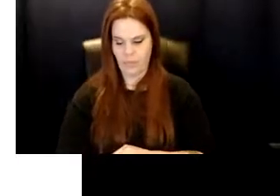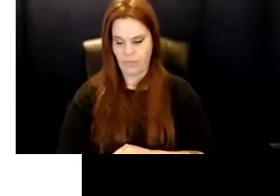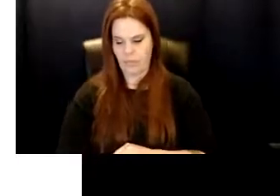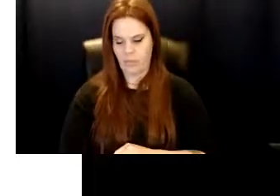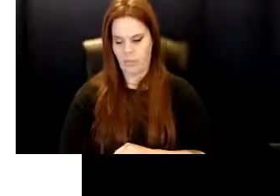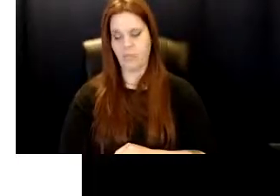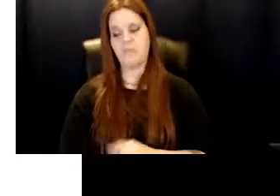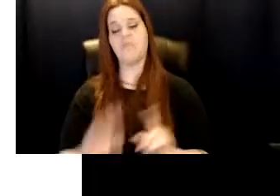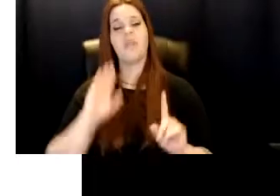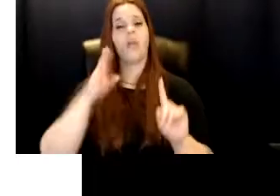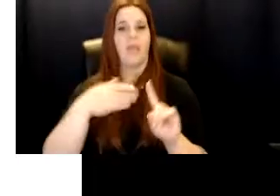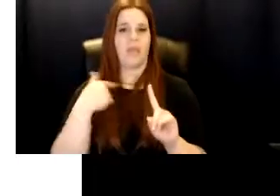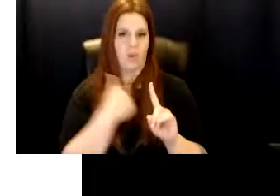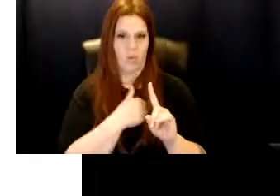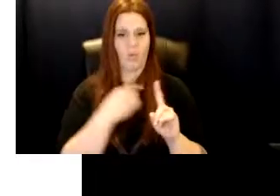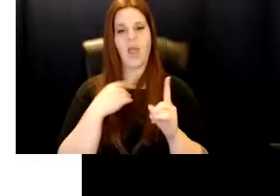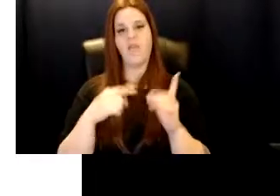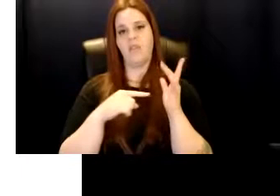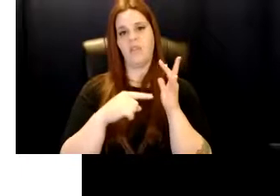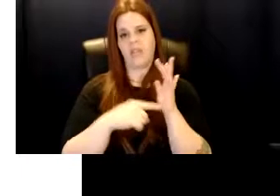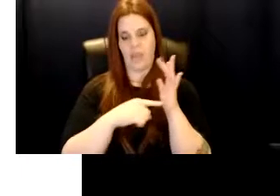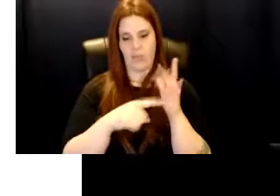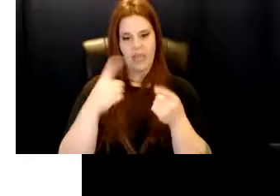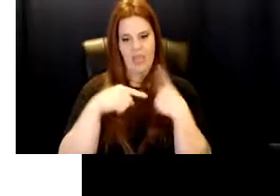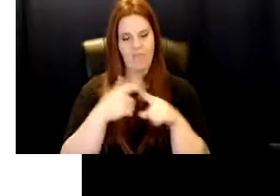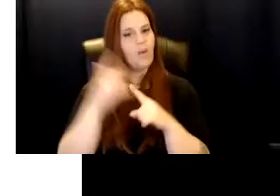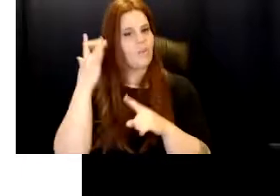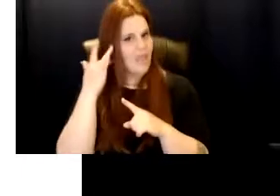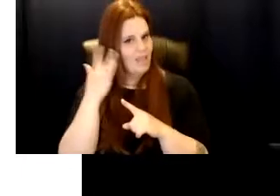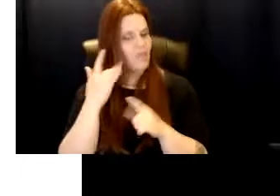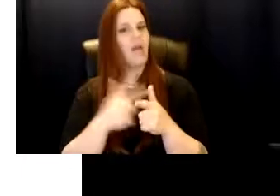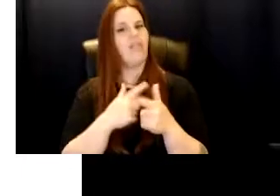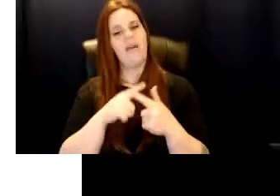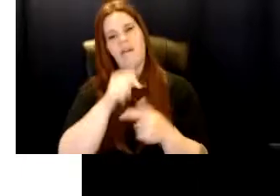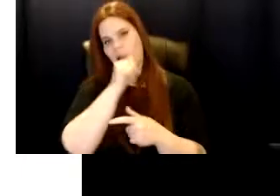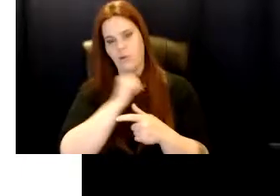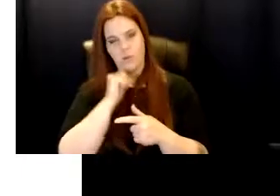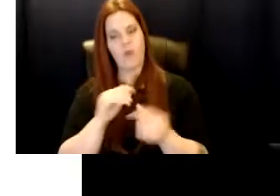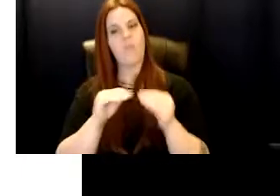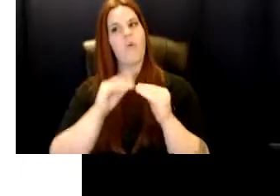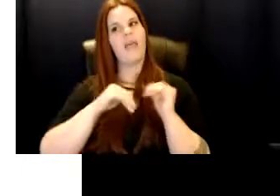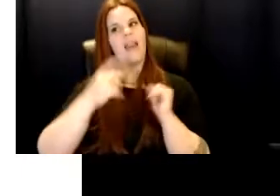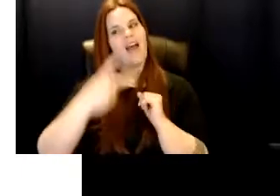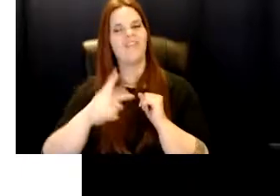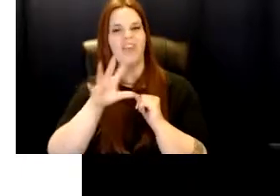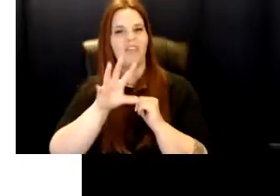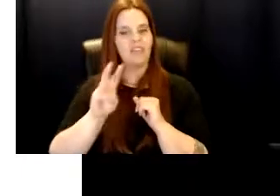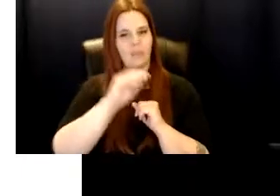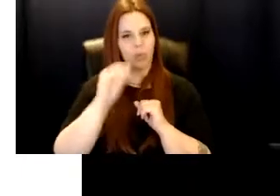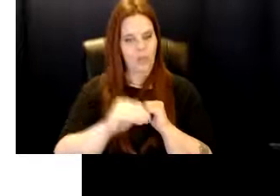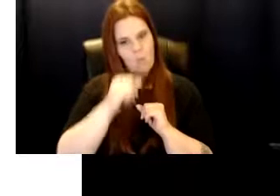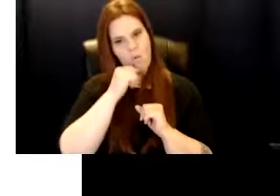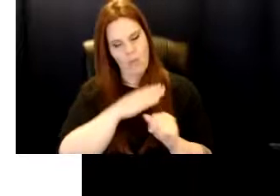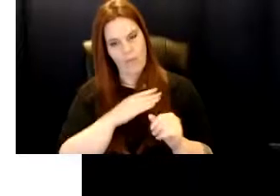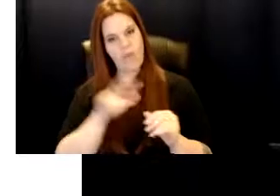So mainly the sample came from California, followed by Arizona. More than half, 56% were women,